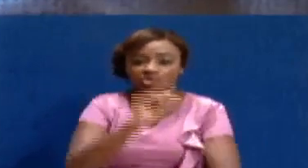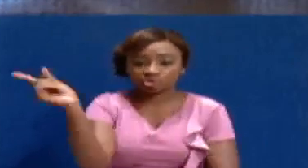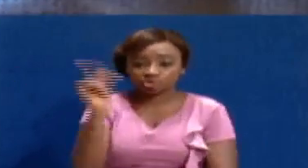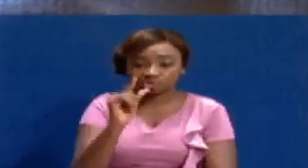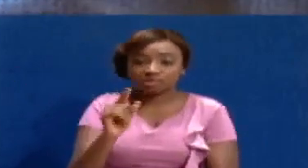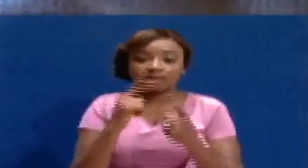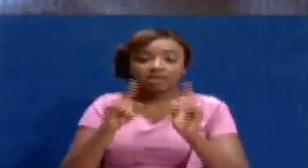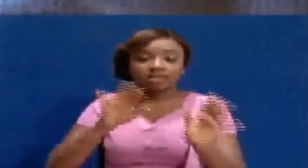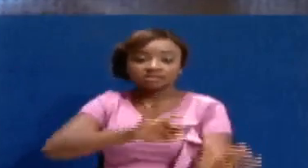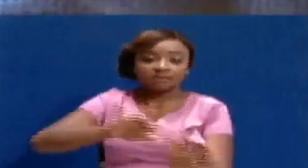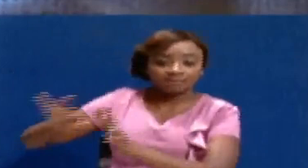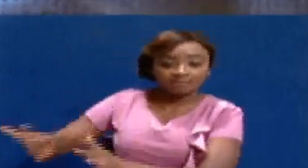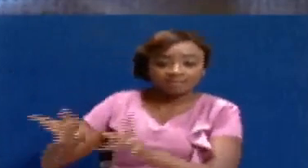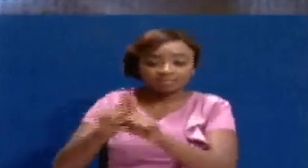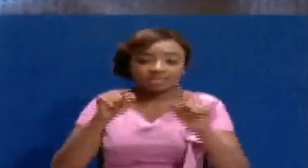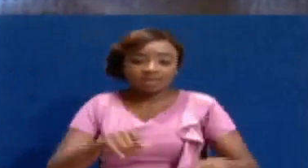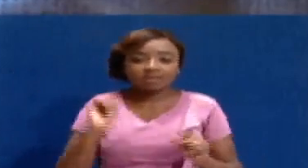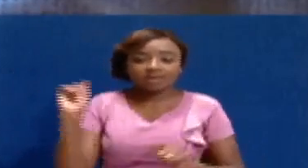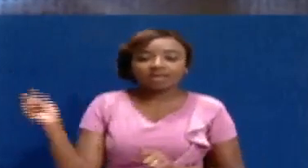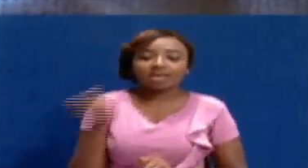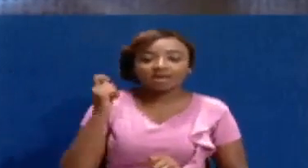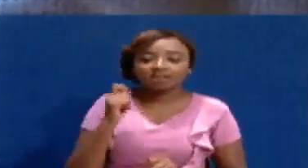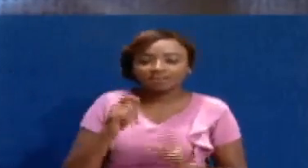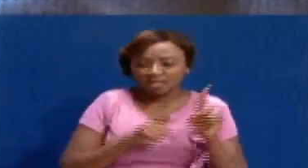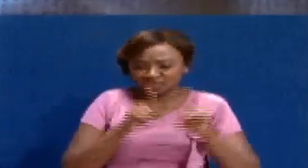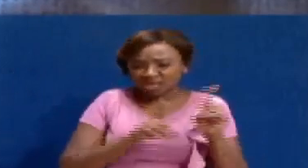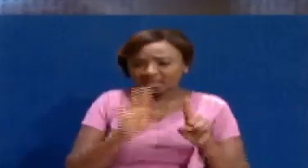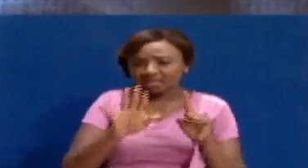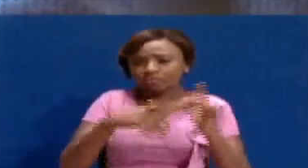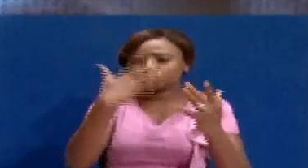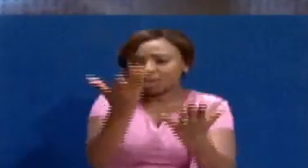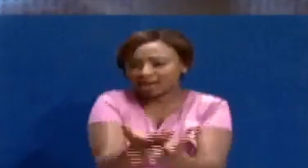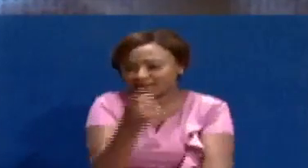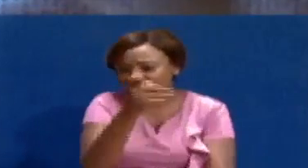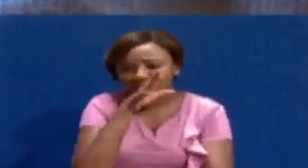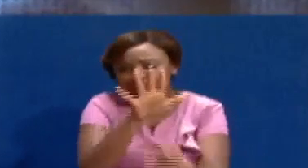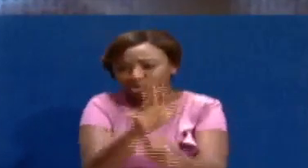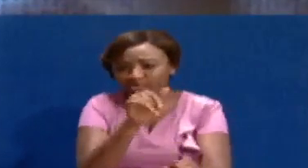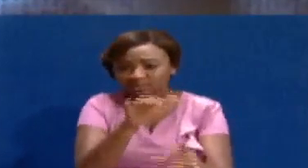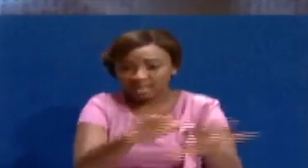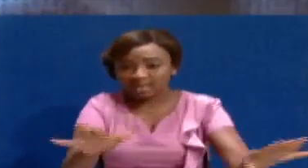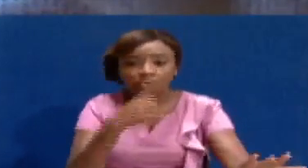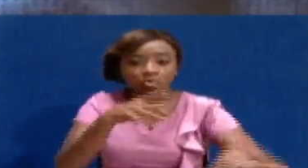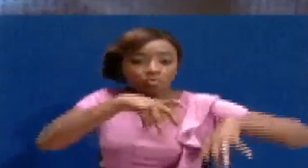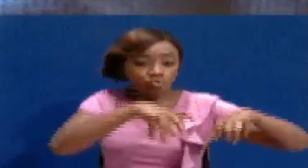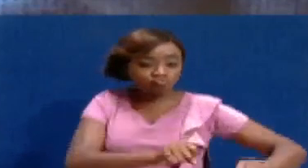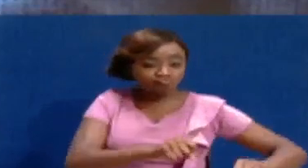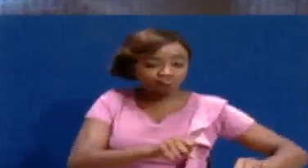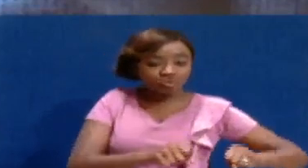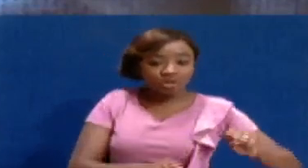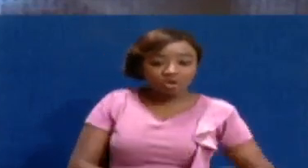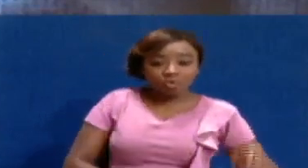in Kenya's pronounced journey to Canaan, a journey that seems to be in the joint hands of President Uhuru